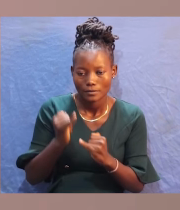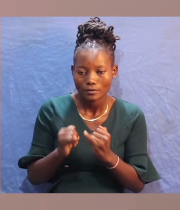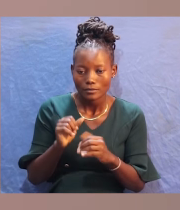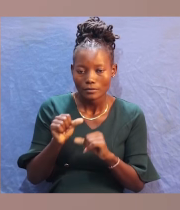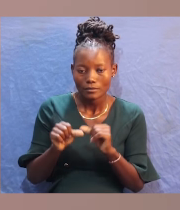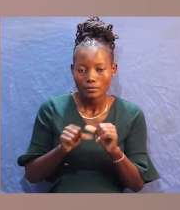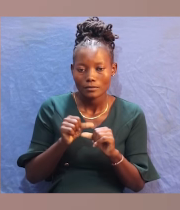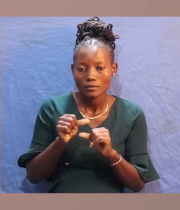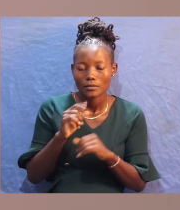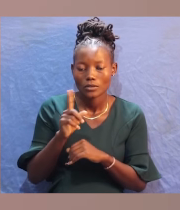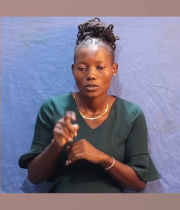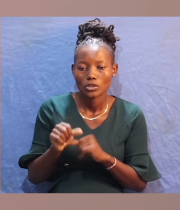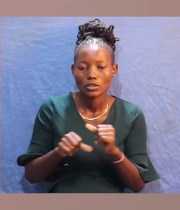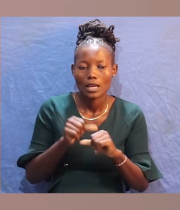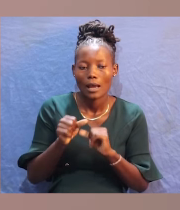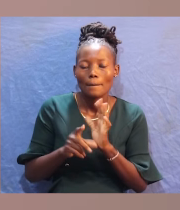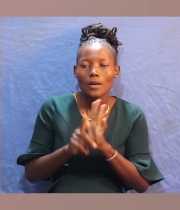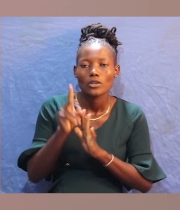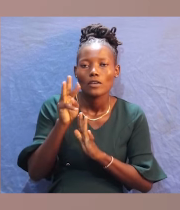terms of now development,